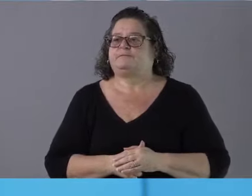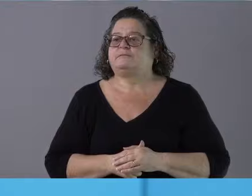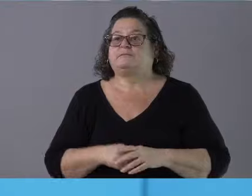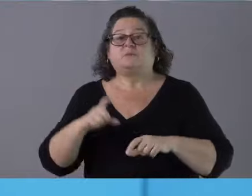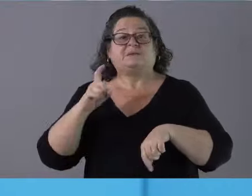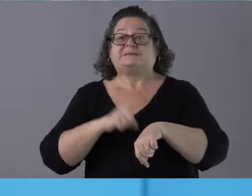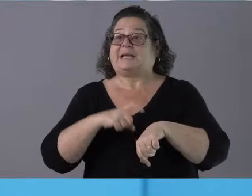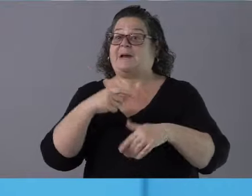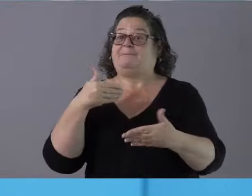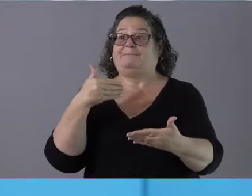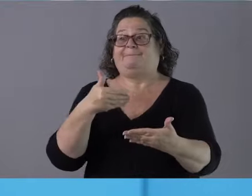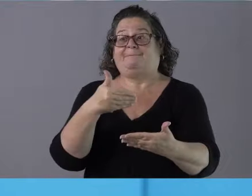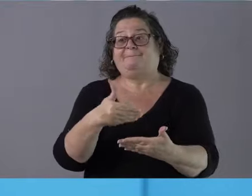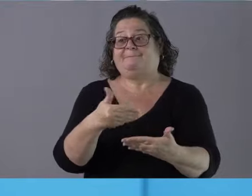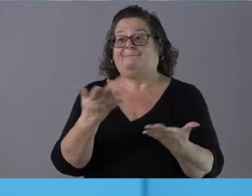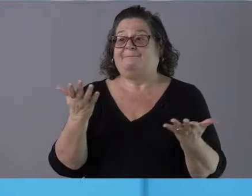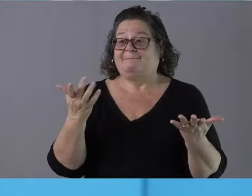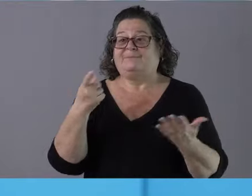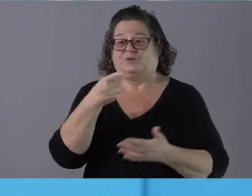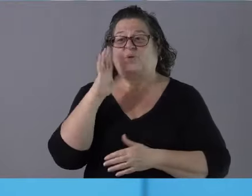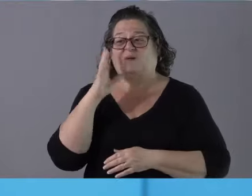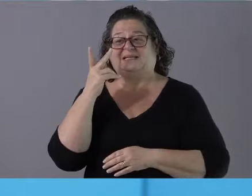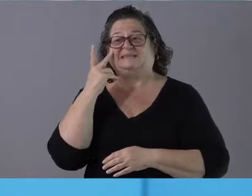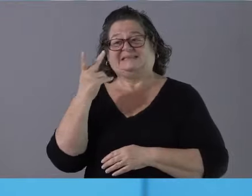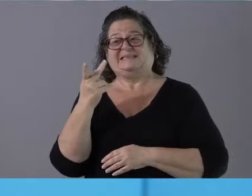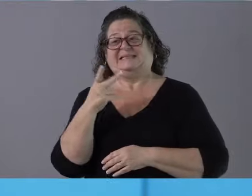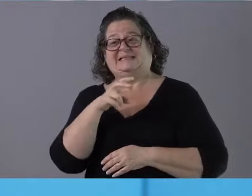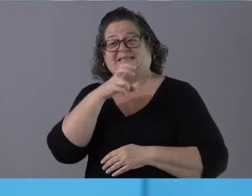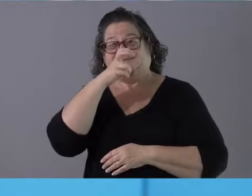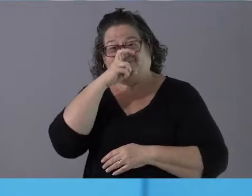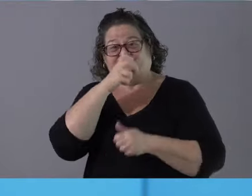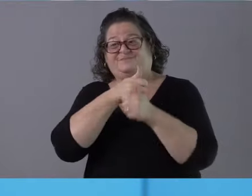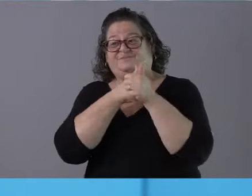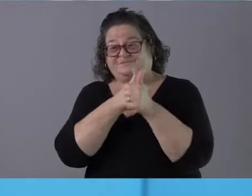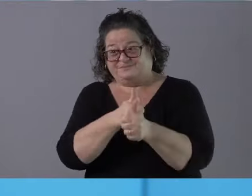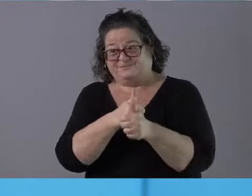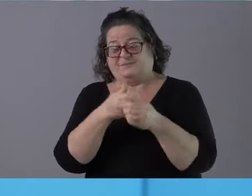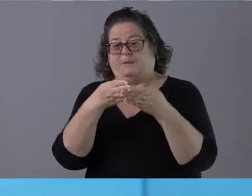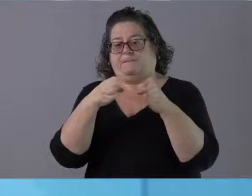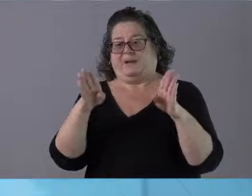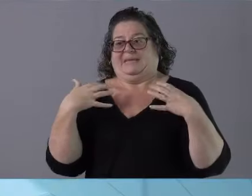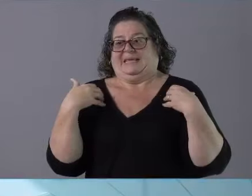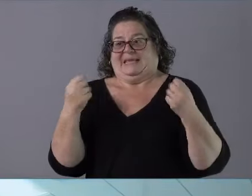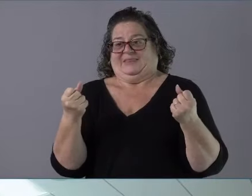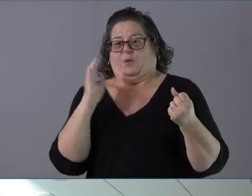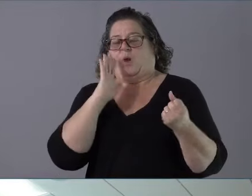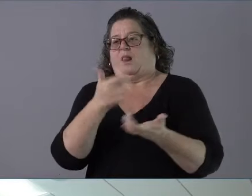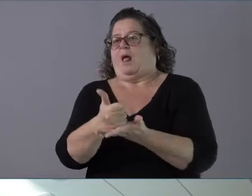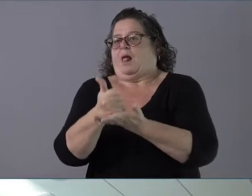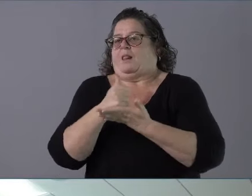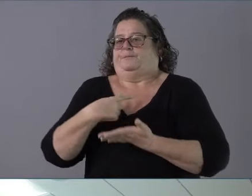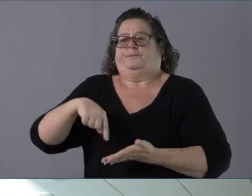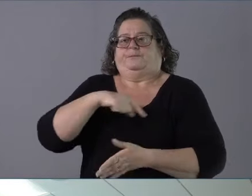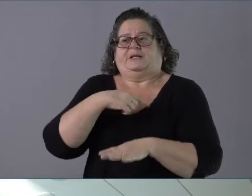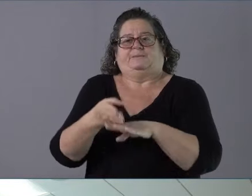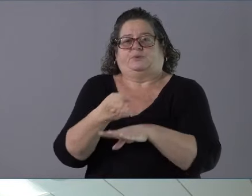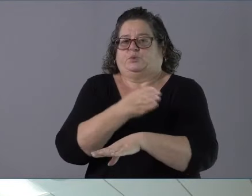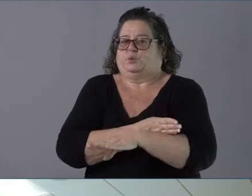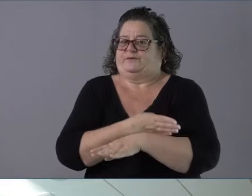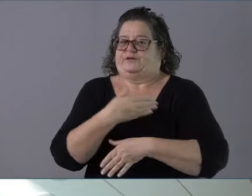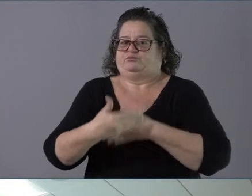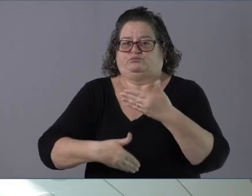that discipline that will steer us through this. When you see places like Prescott was blue on that map, and you saw